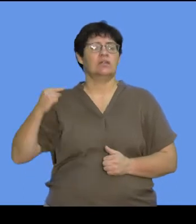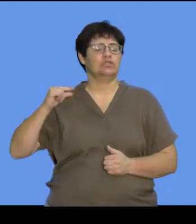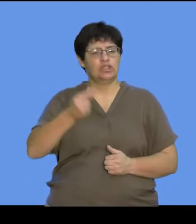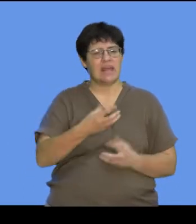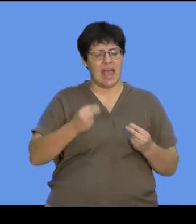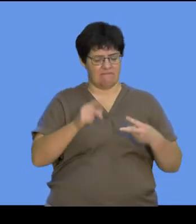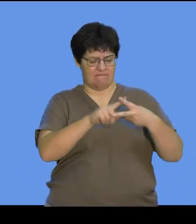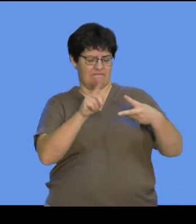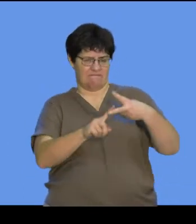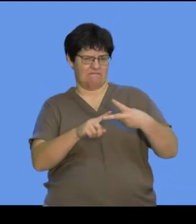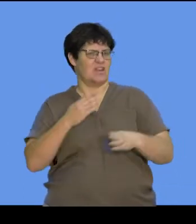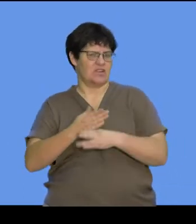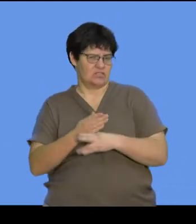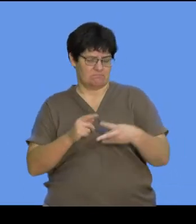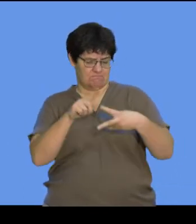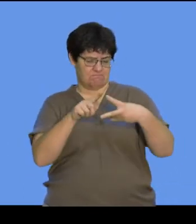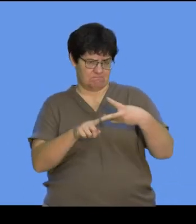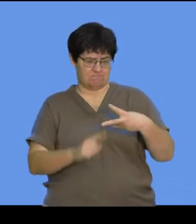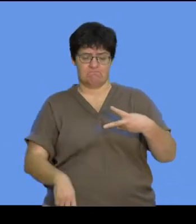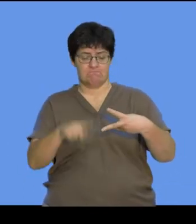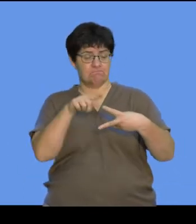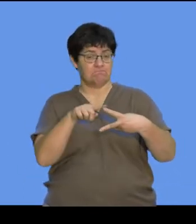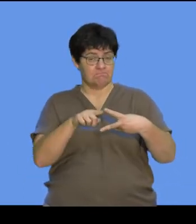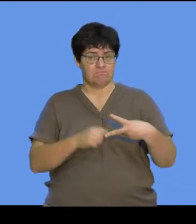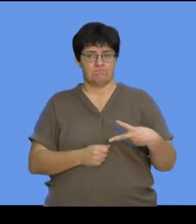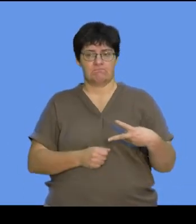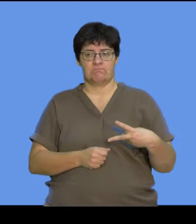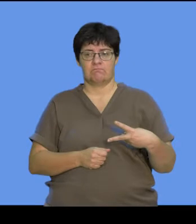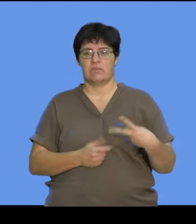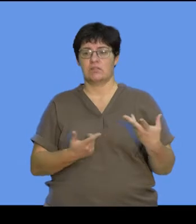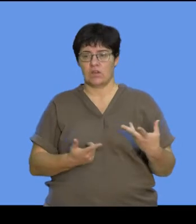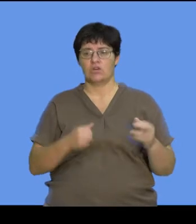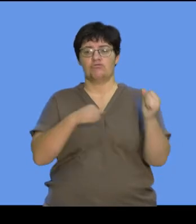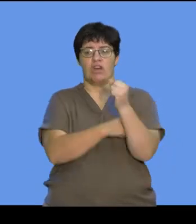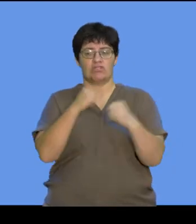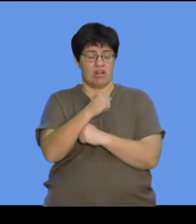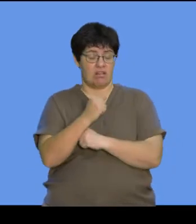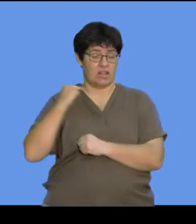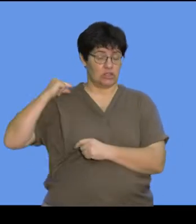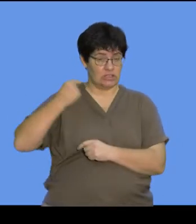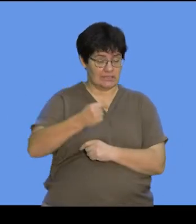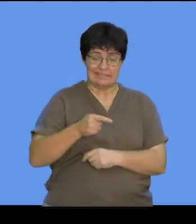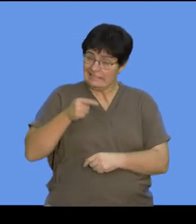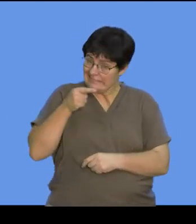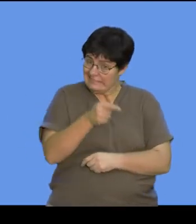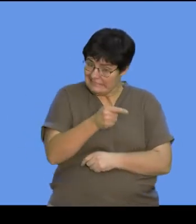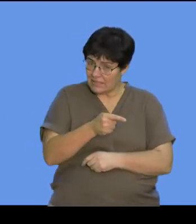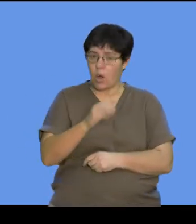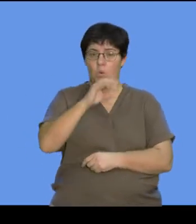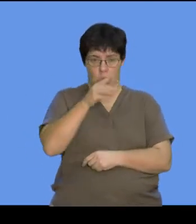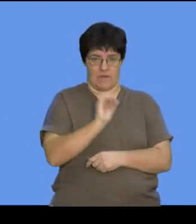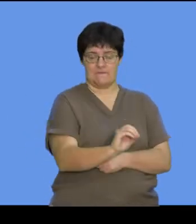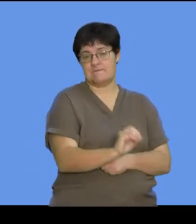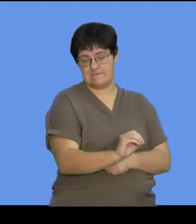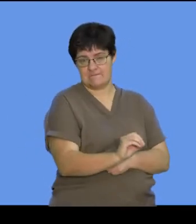So genes can have one of two functions, guys. Genes, when we refer to them and we talk about structural genes, these carry